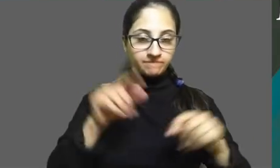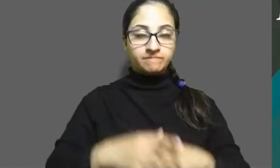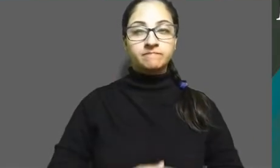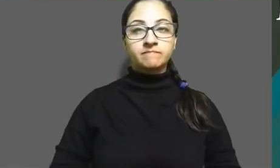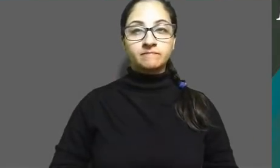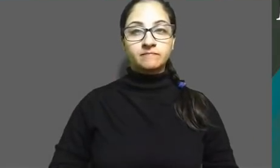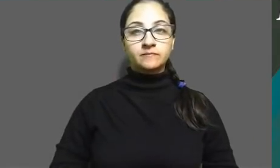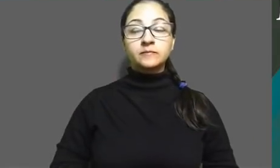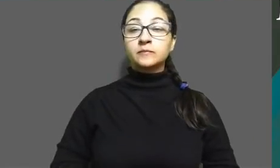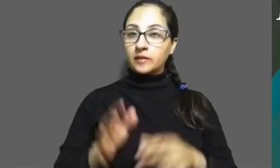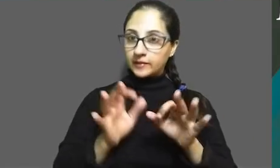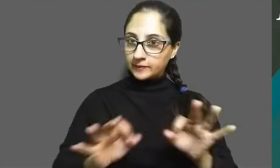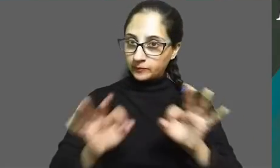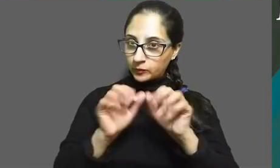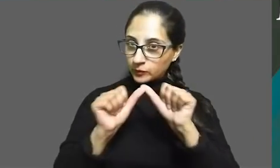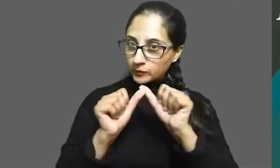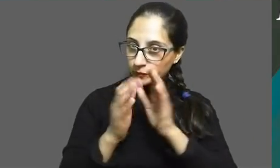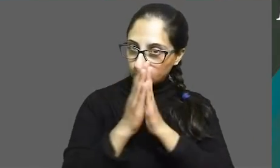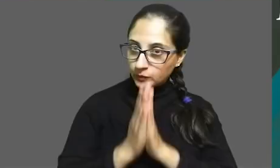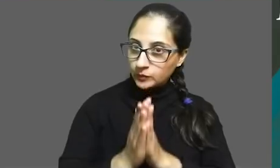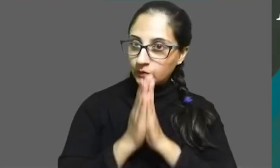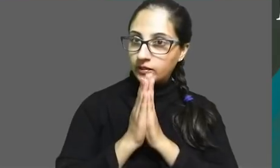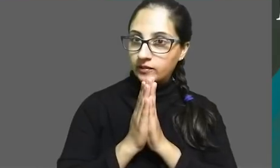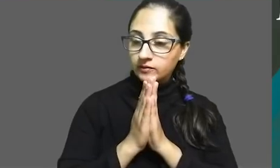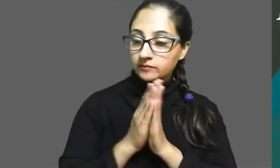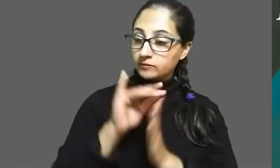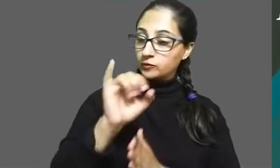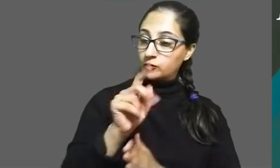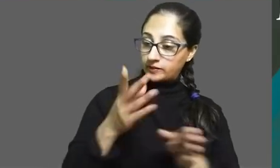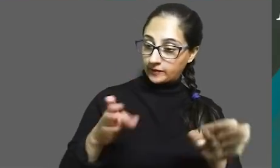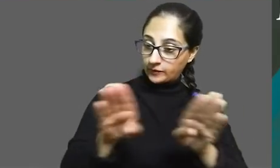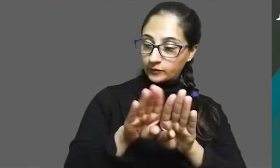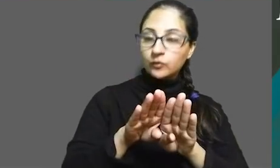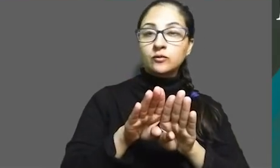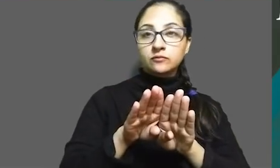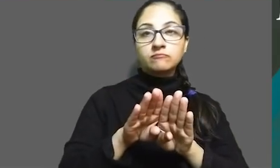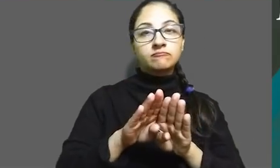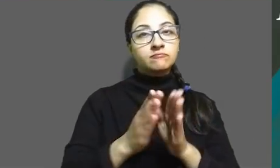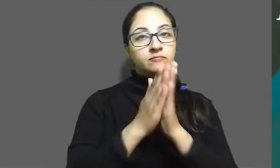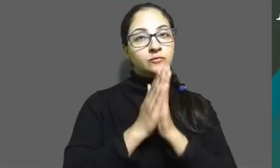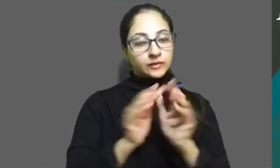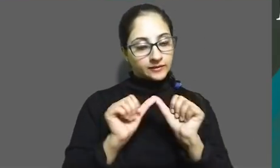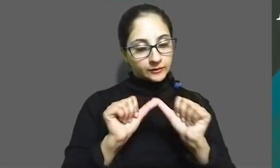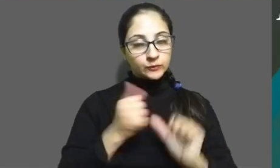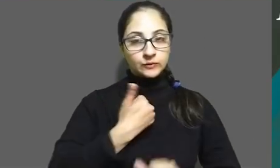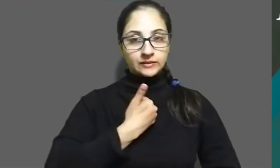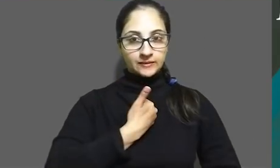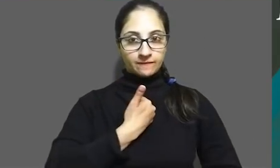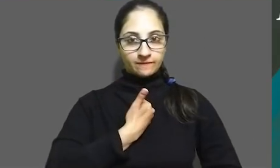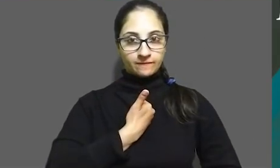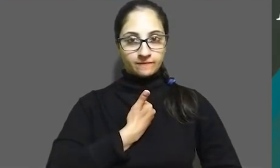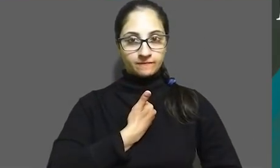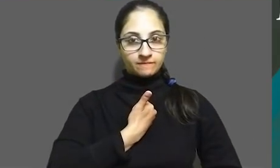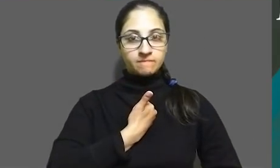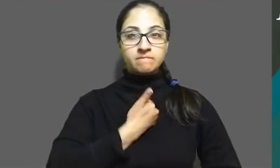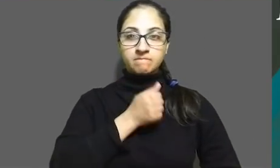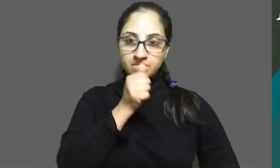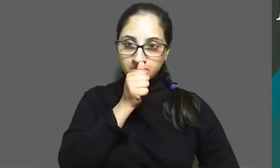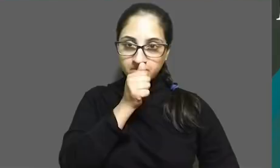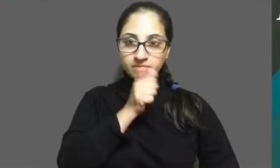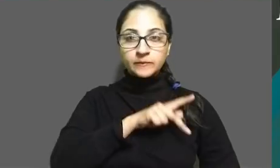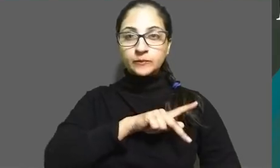the practice of their faith, whether in Jamaat Khanas, where these are accessible, or by way